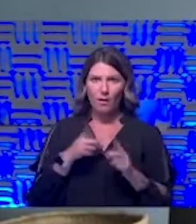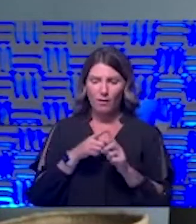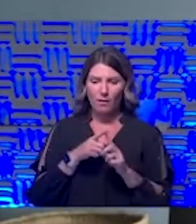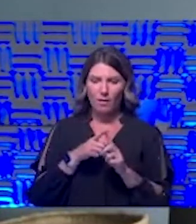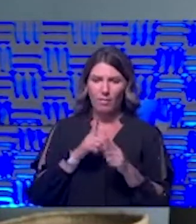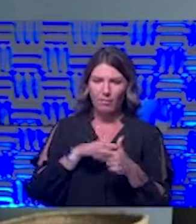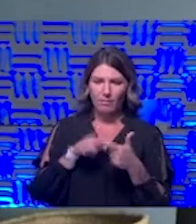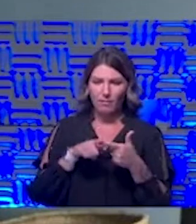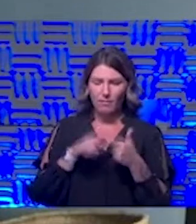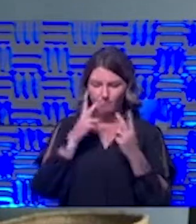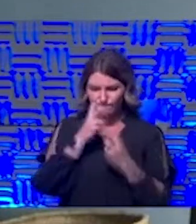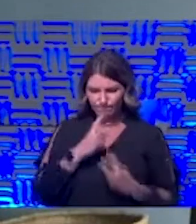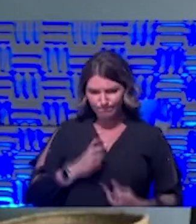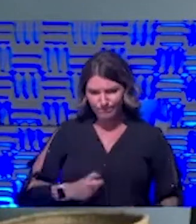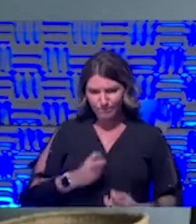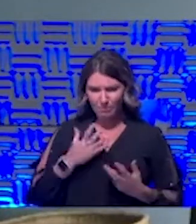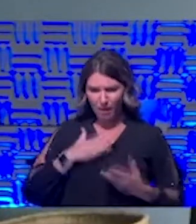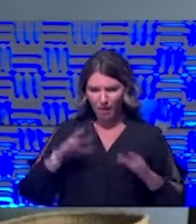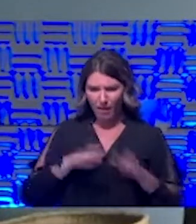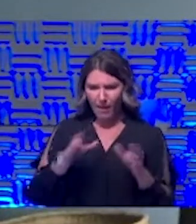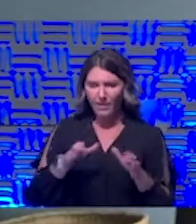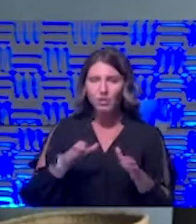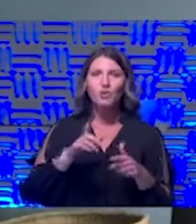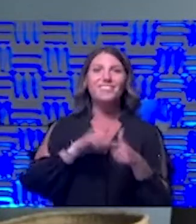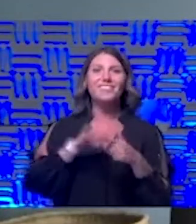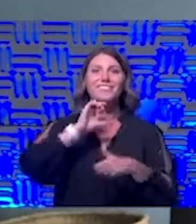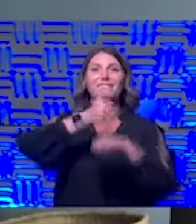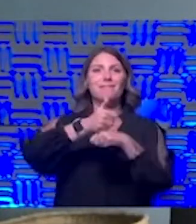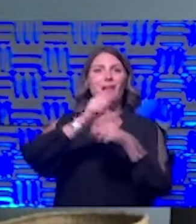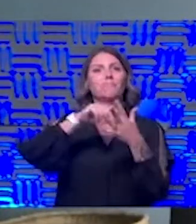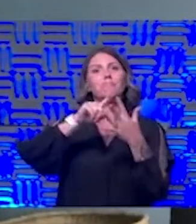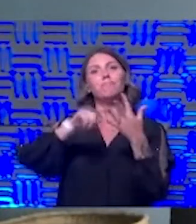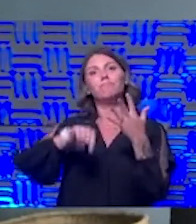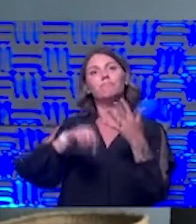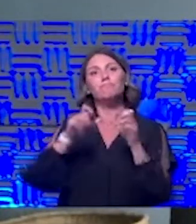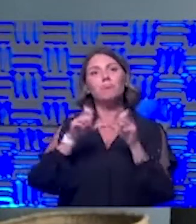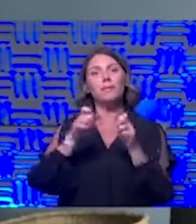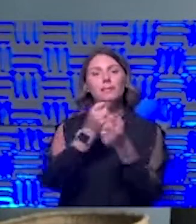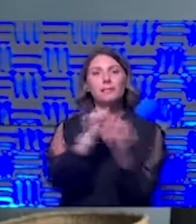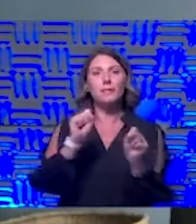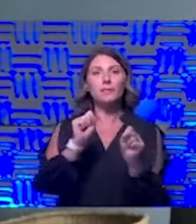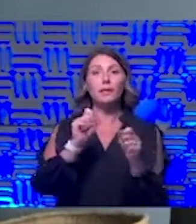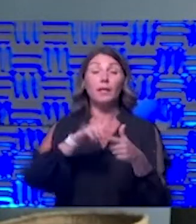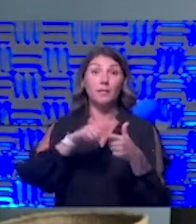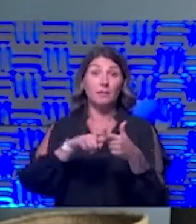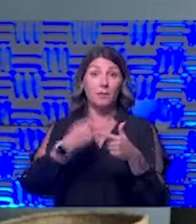in order to keep ourselves safe. Once we've done the things that we know can help